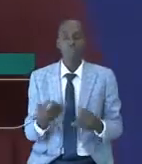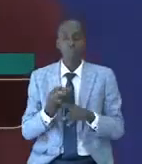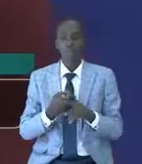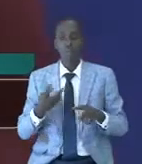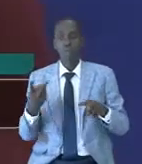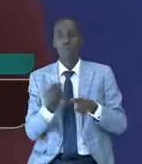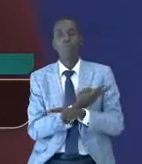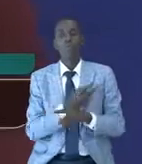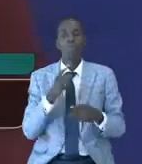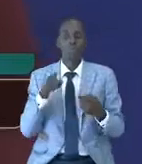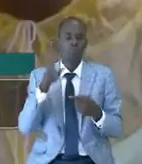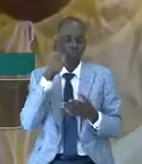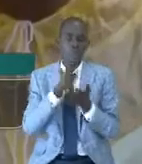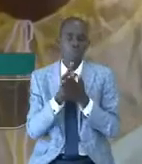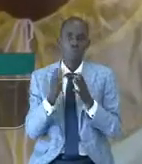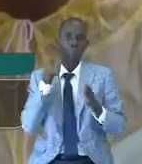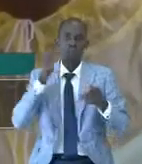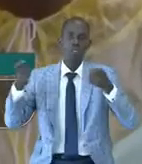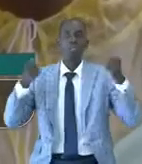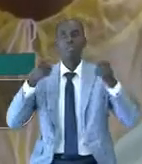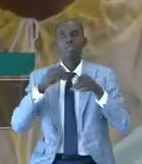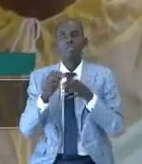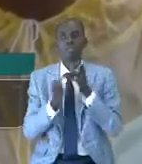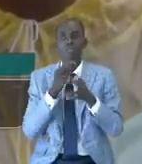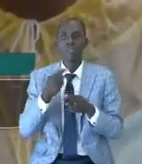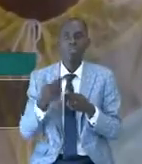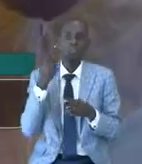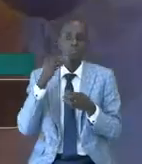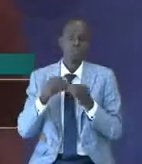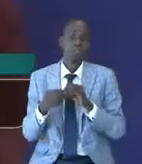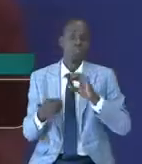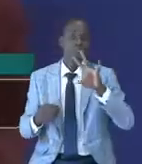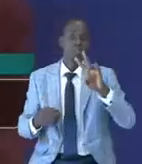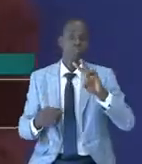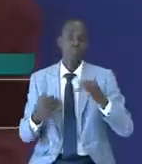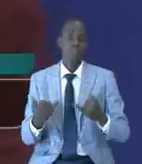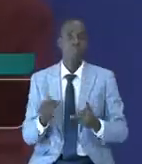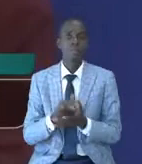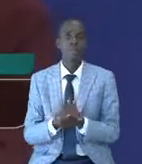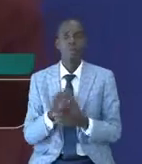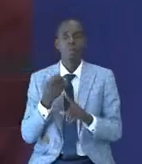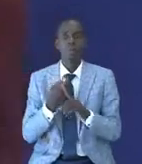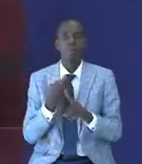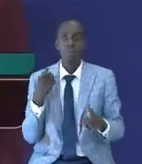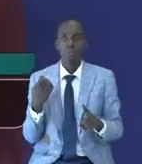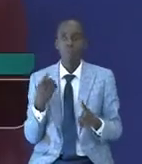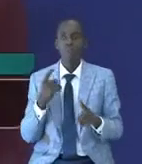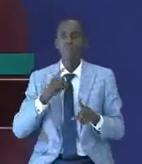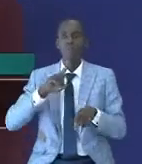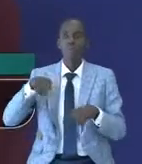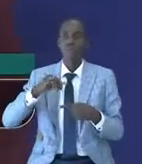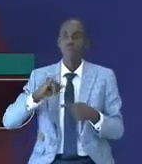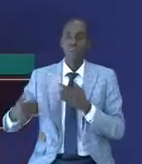rusting, you are going to rain. Look at this. Number seven is from retrogression